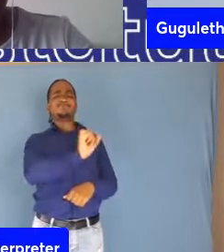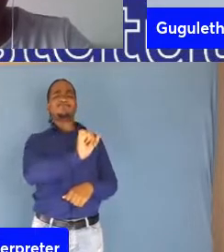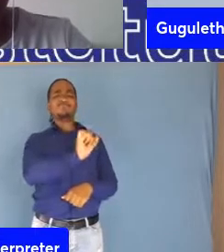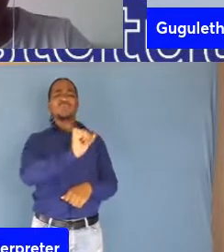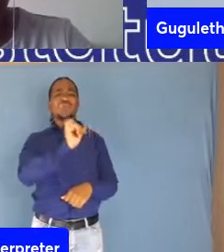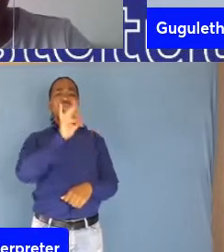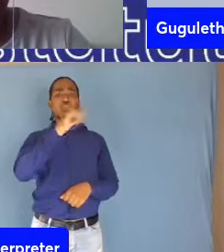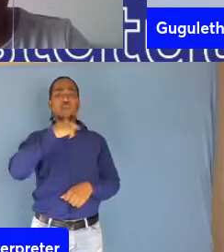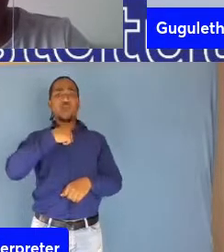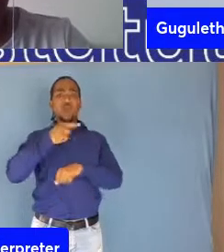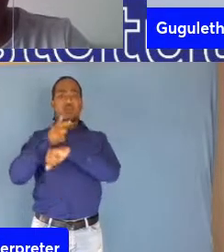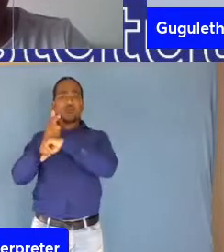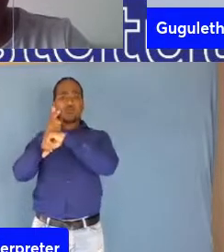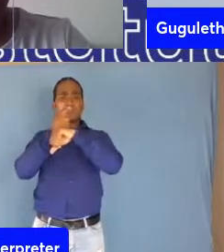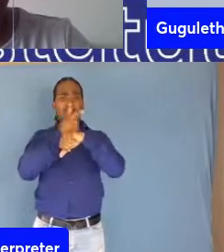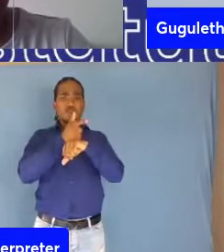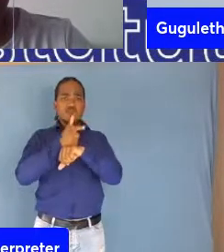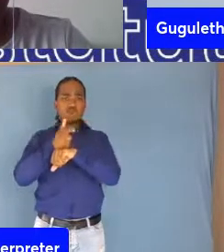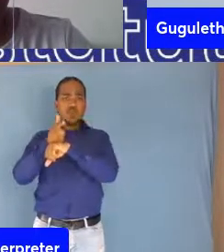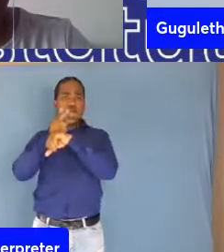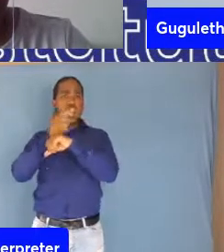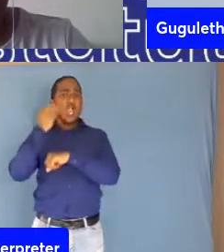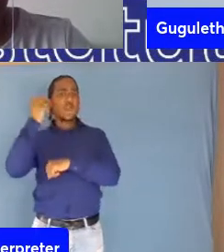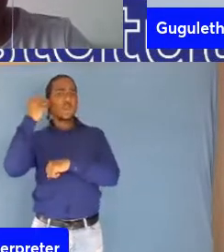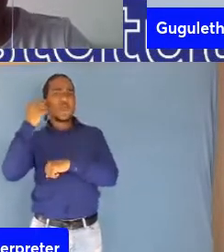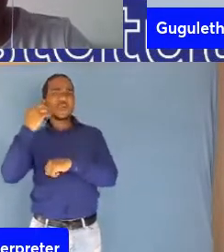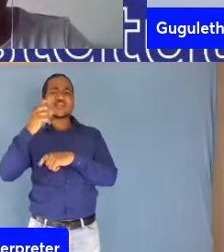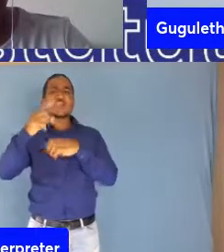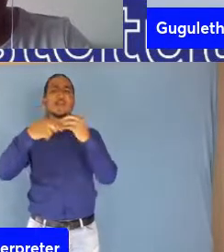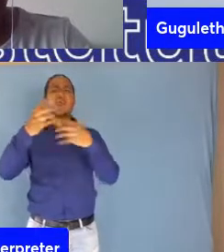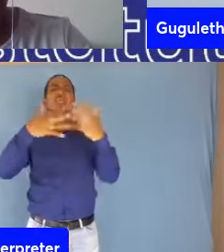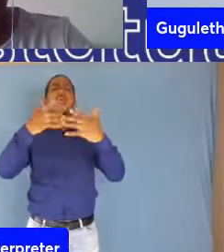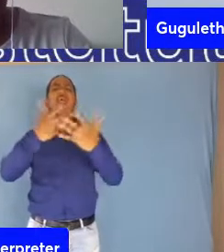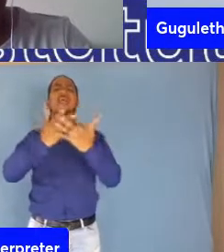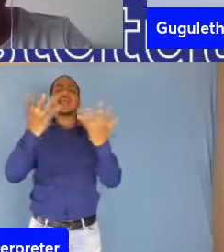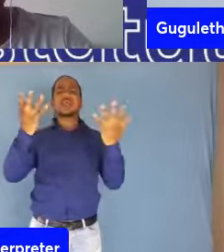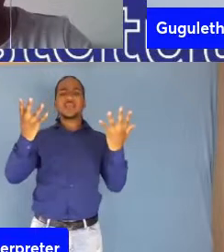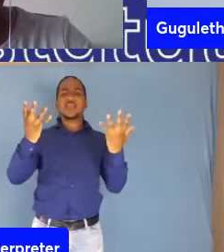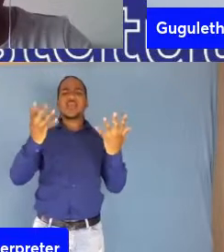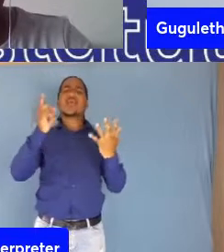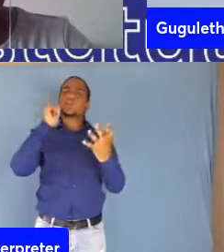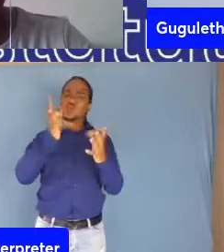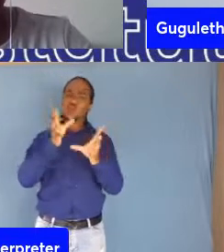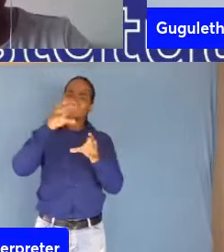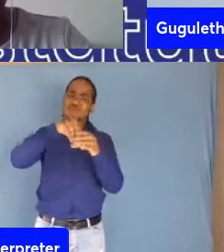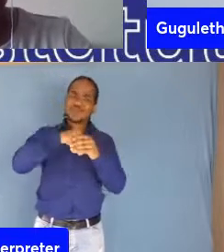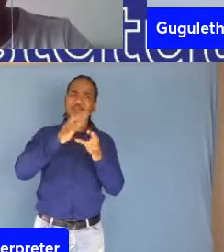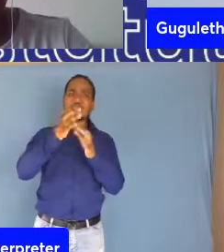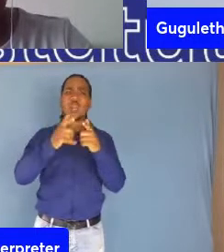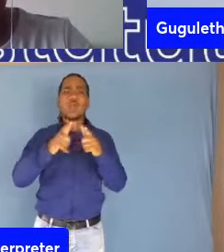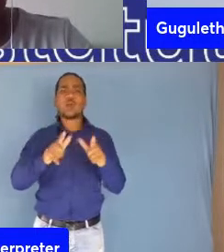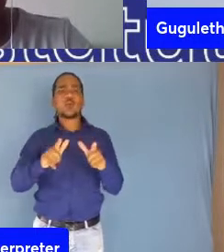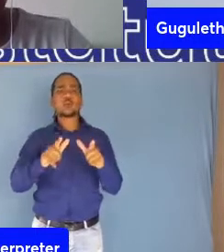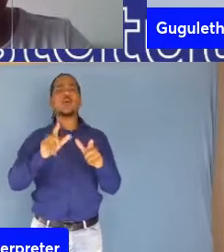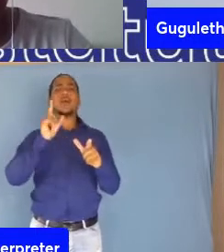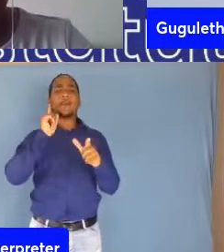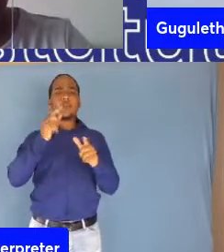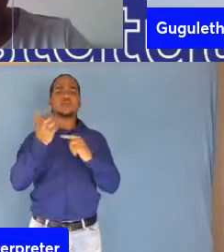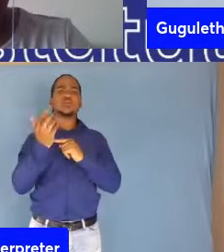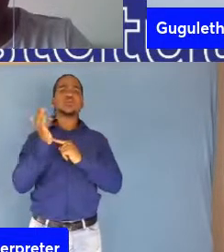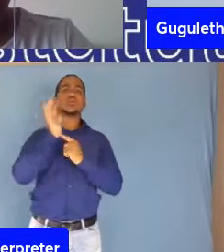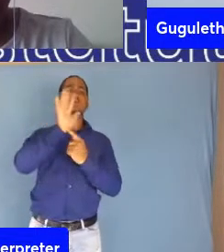videos that have information about anything, let's include sign language and take it out there. That